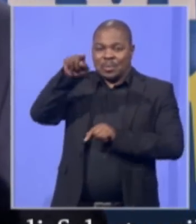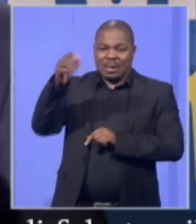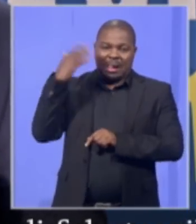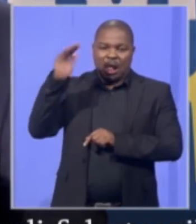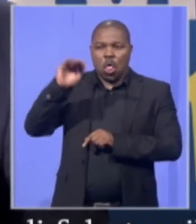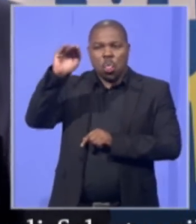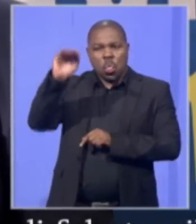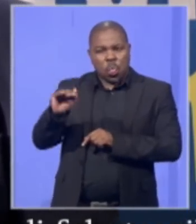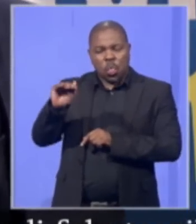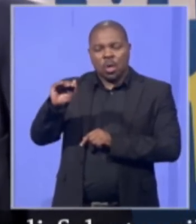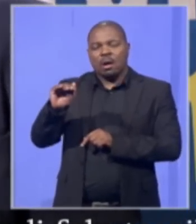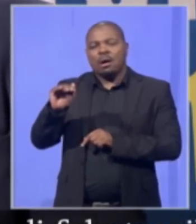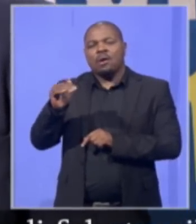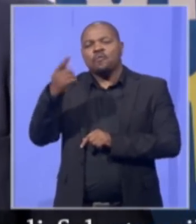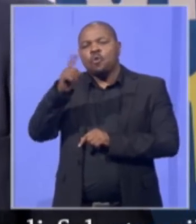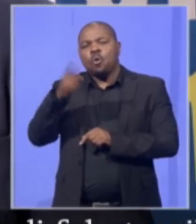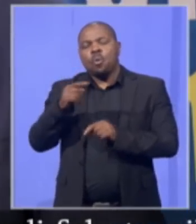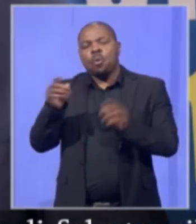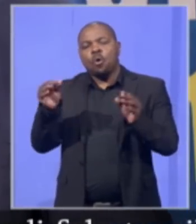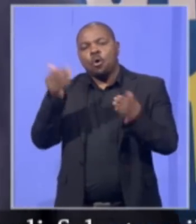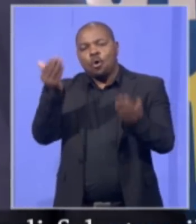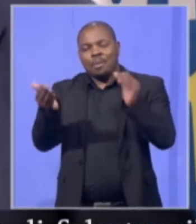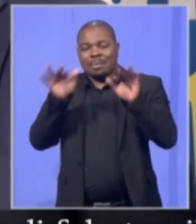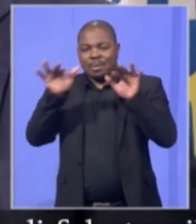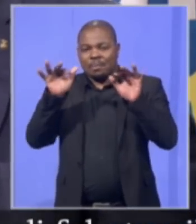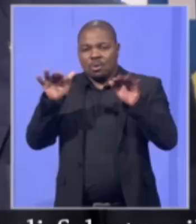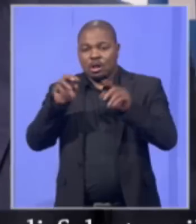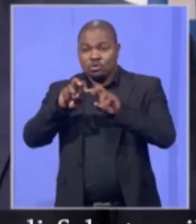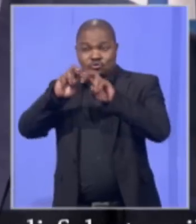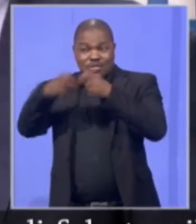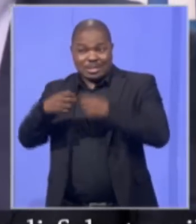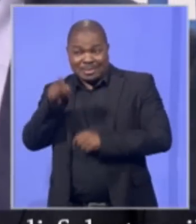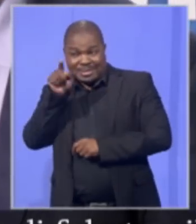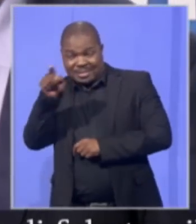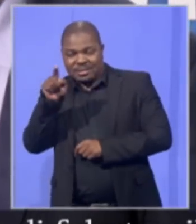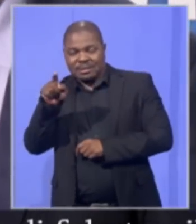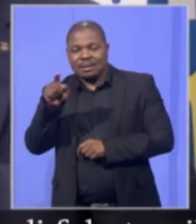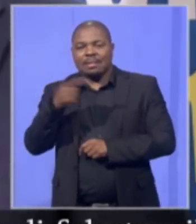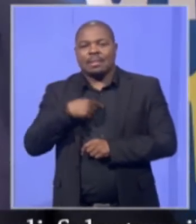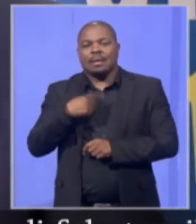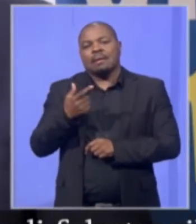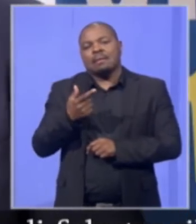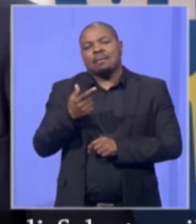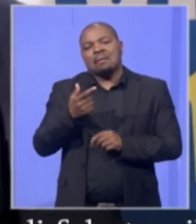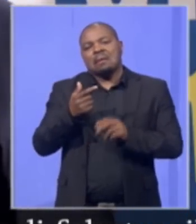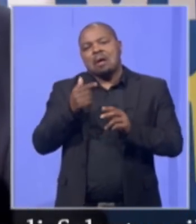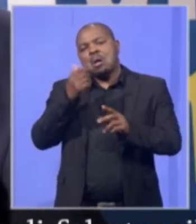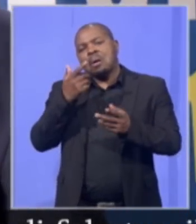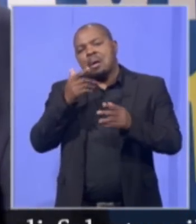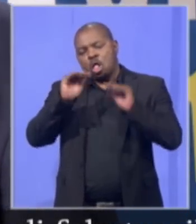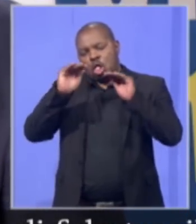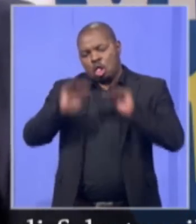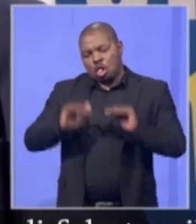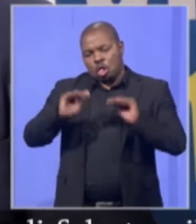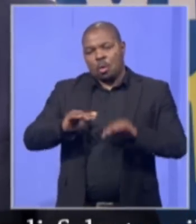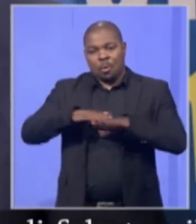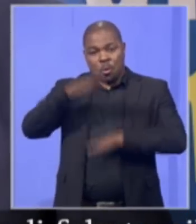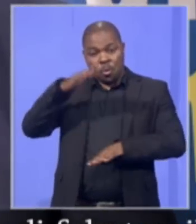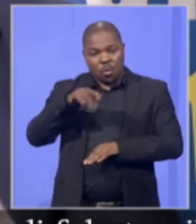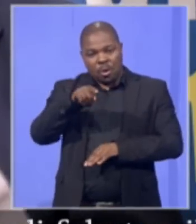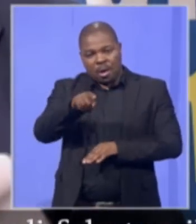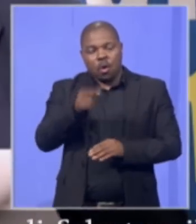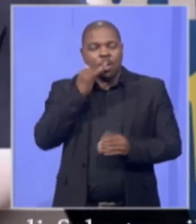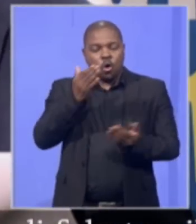with the lowest per capita murder, this time for the rape, the province with the lowest per capita rape is the province of